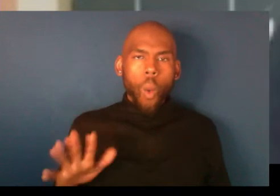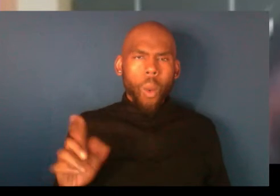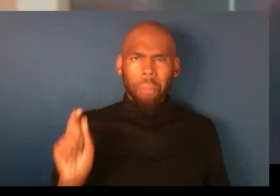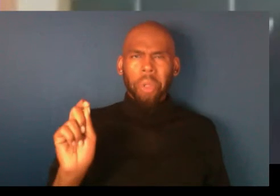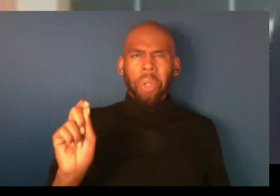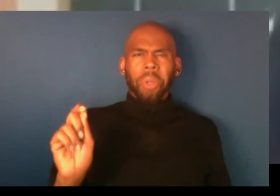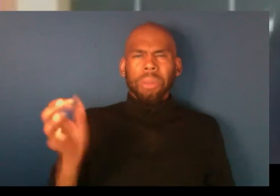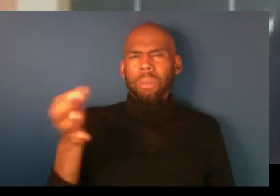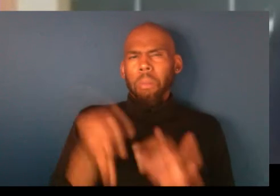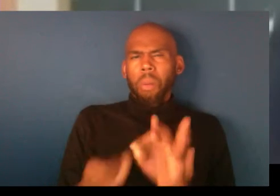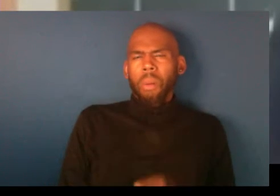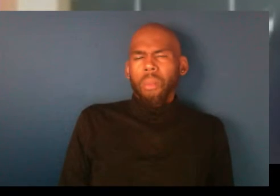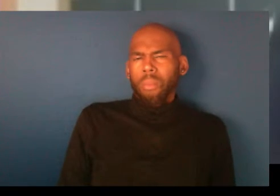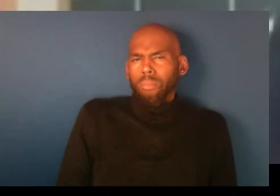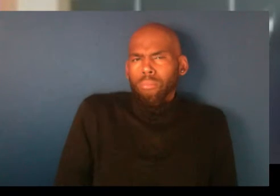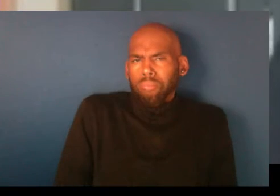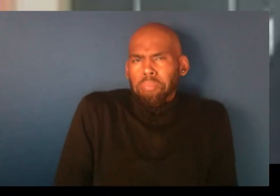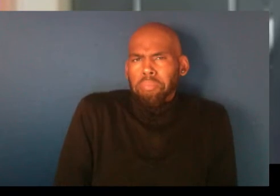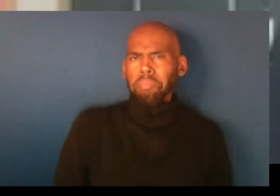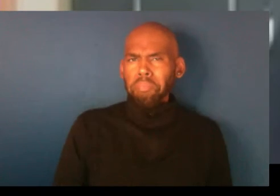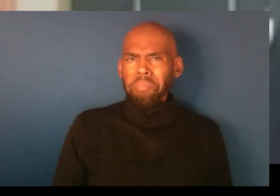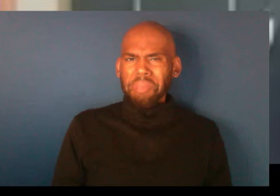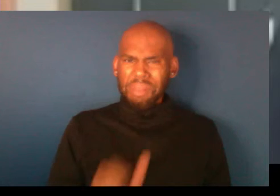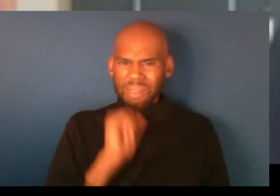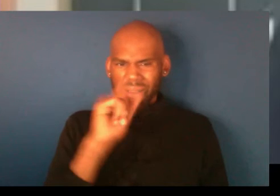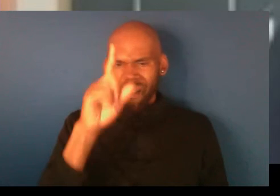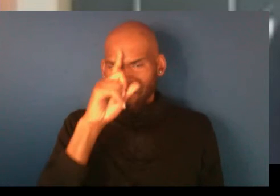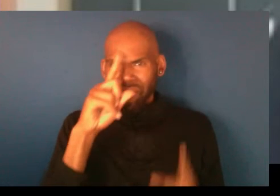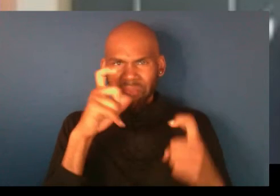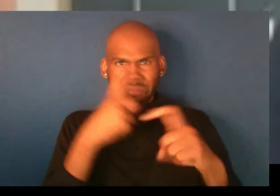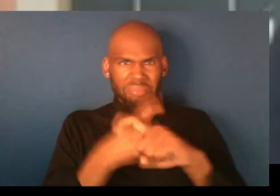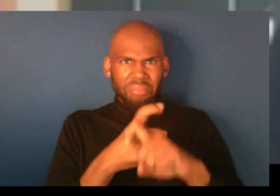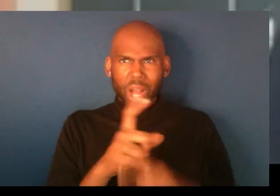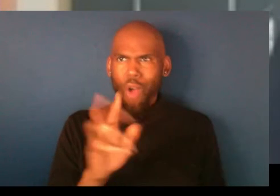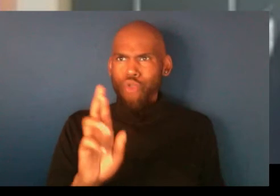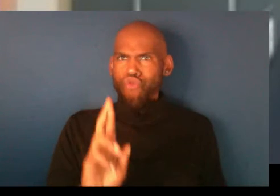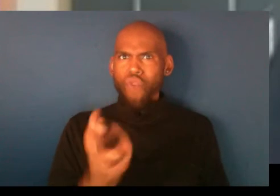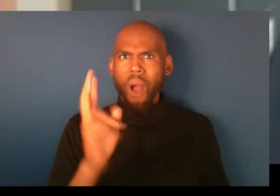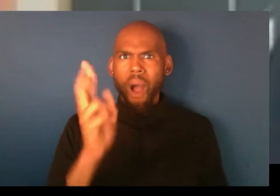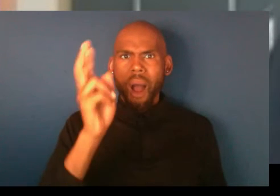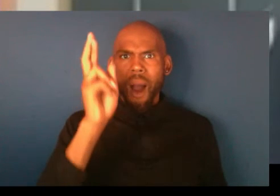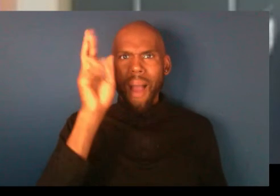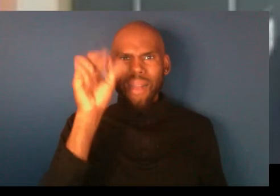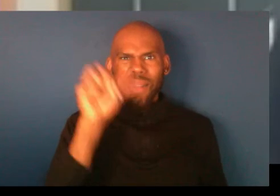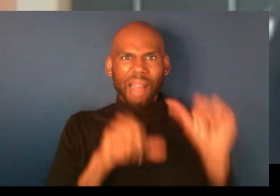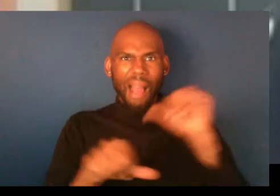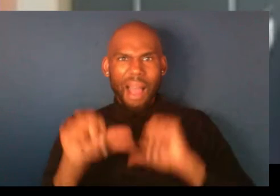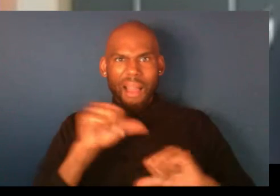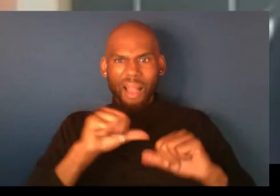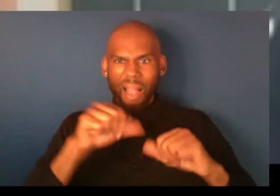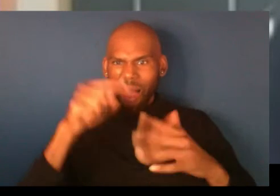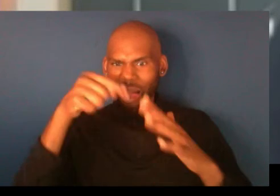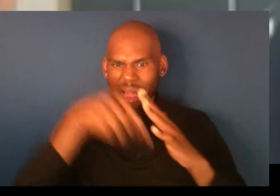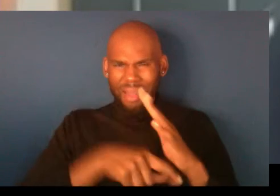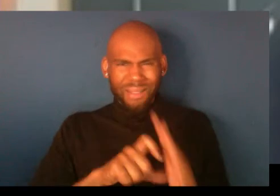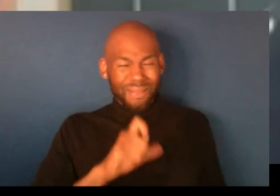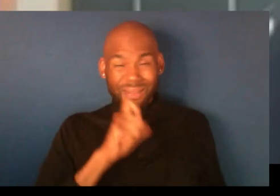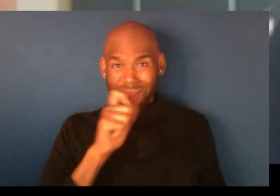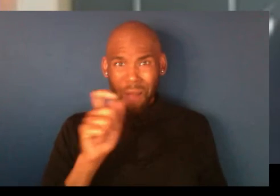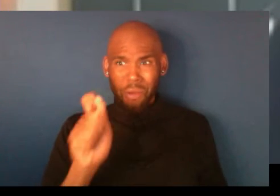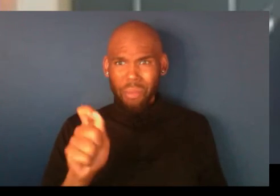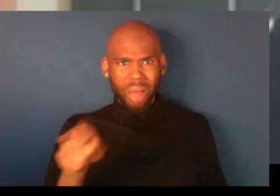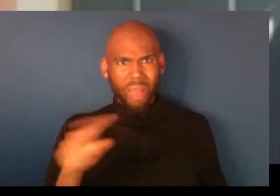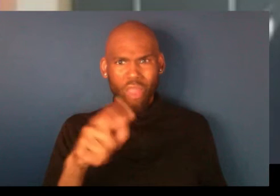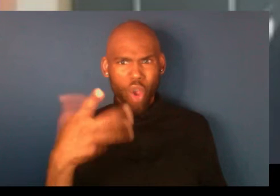It's not rocket science and stuff here. They don't want them to have it. So just like Maine, Vermont, and just recently